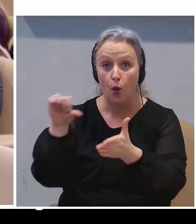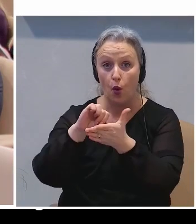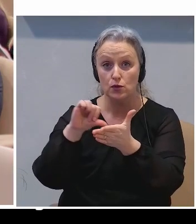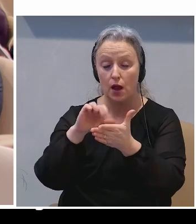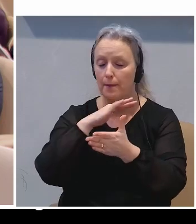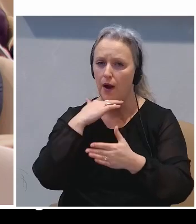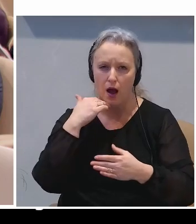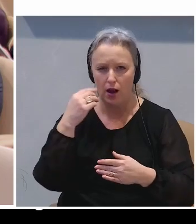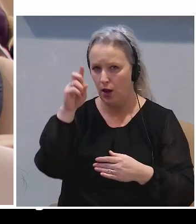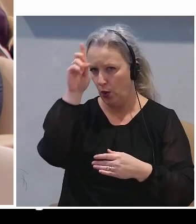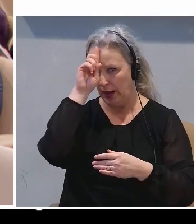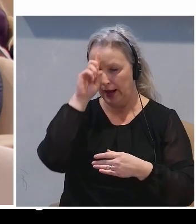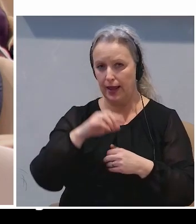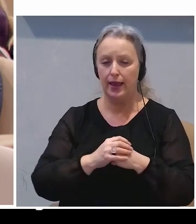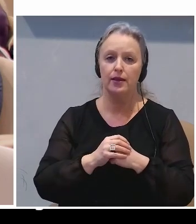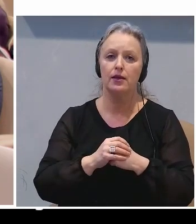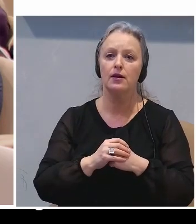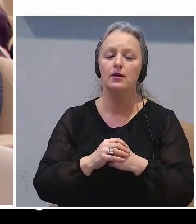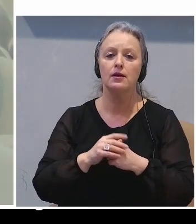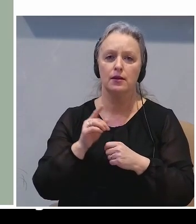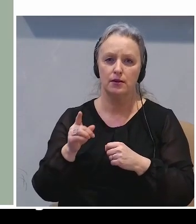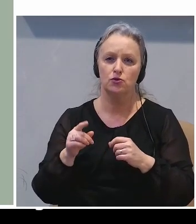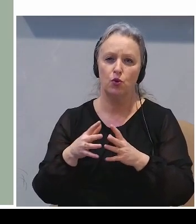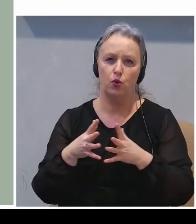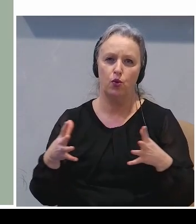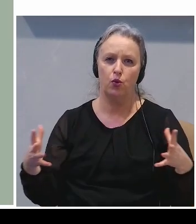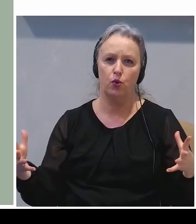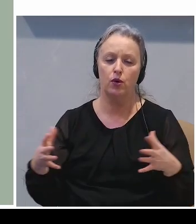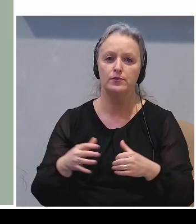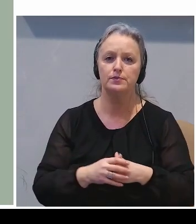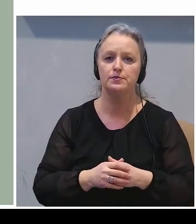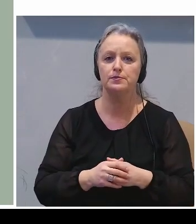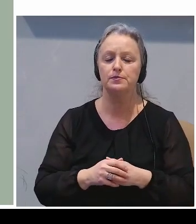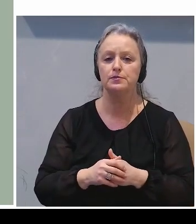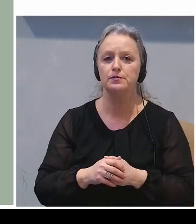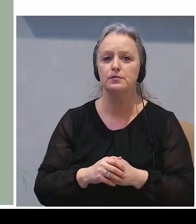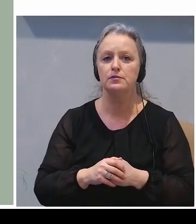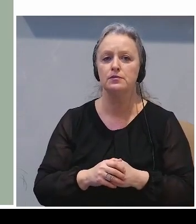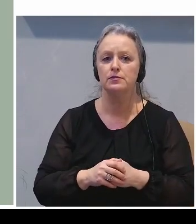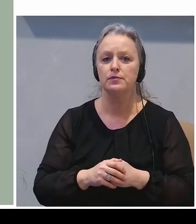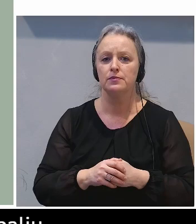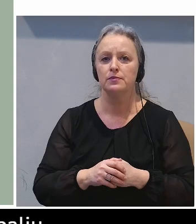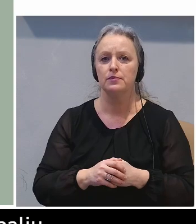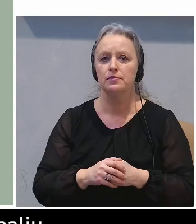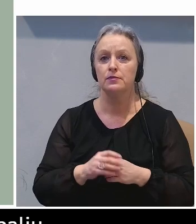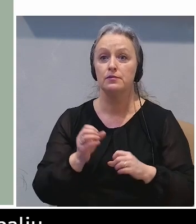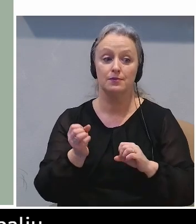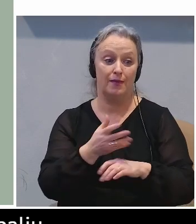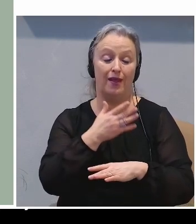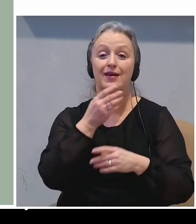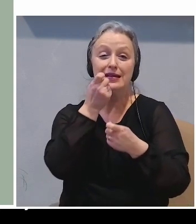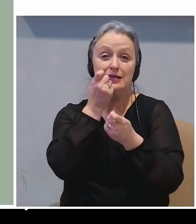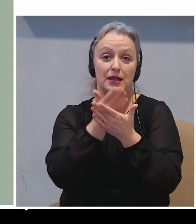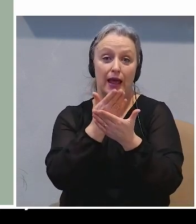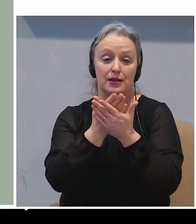And then here, what I just wanted to show 2 examples of trials that ECRIN has supported in pediatrics or in the field of rare